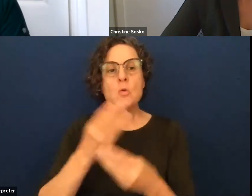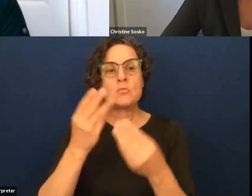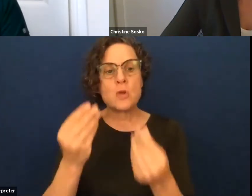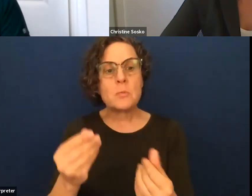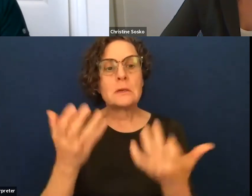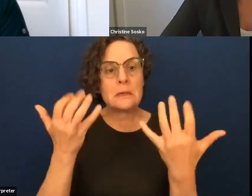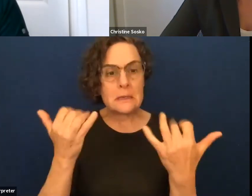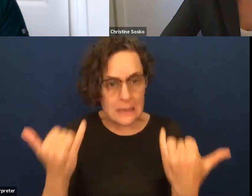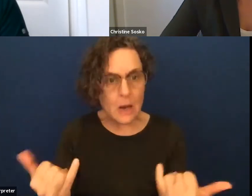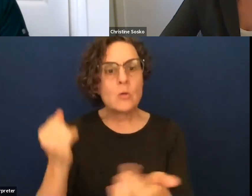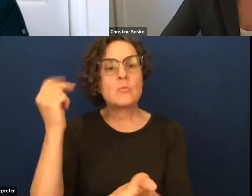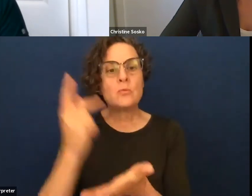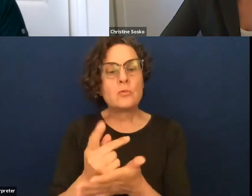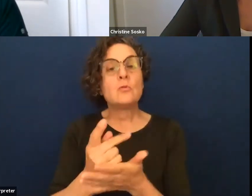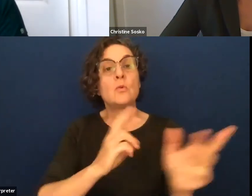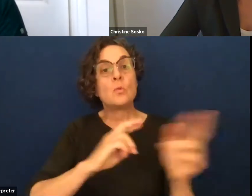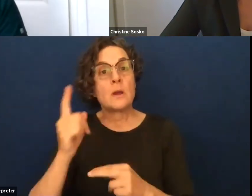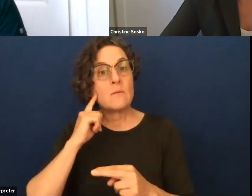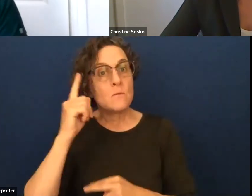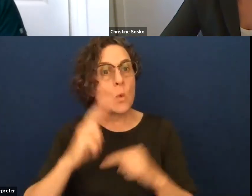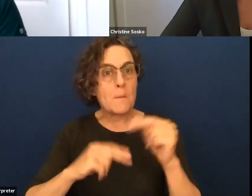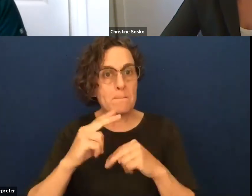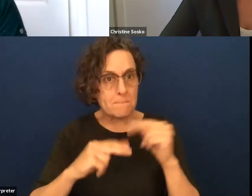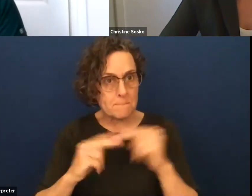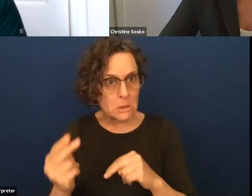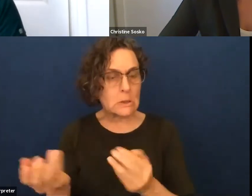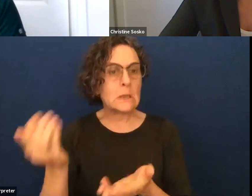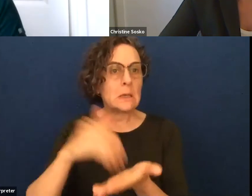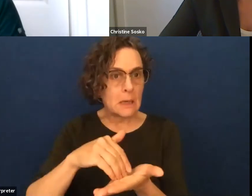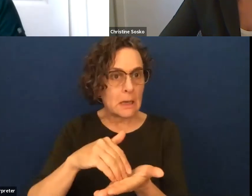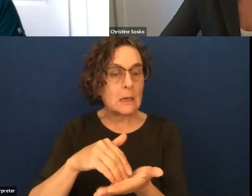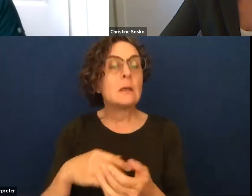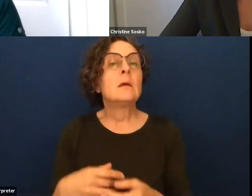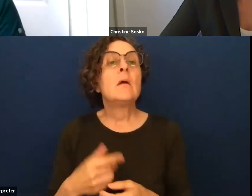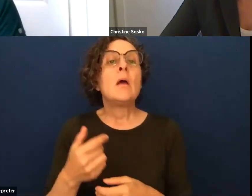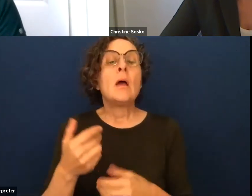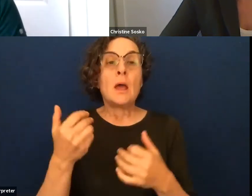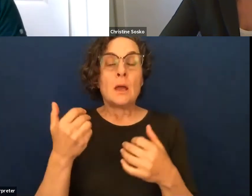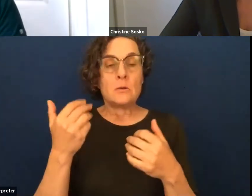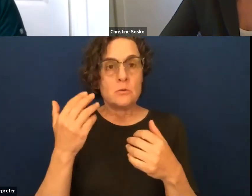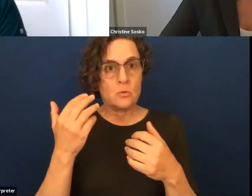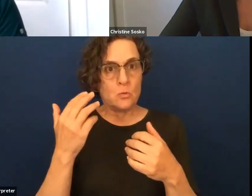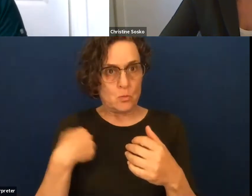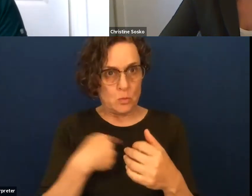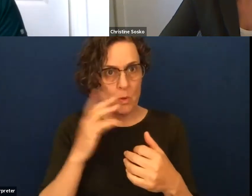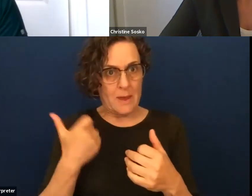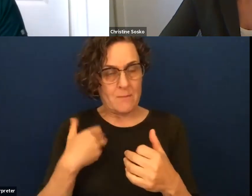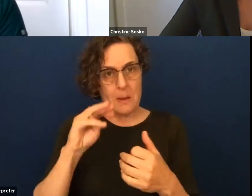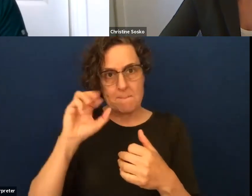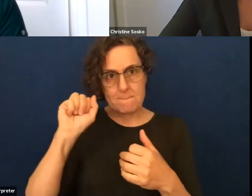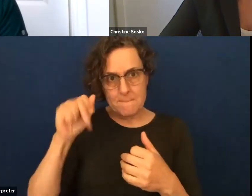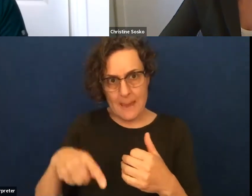point, we have a map that's going to be put up on the website, and it will be shared also with the building